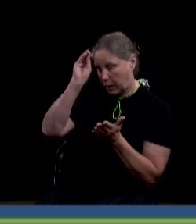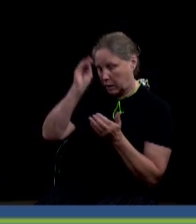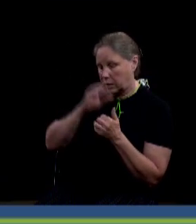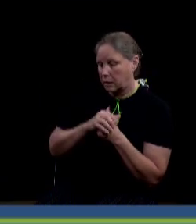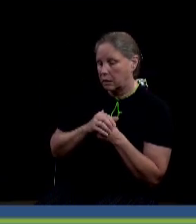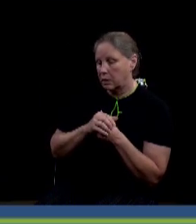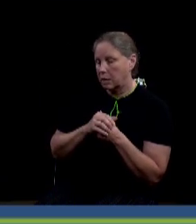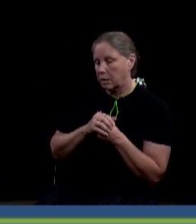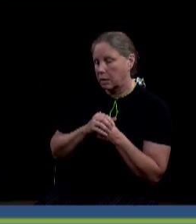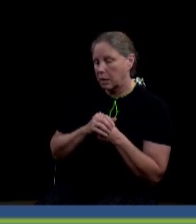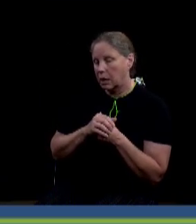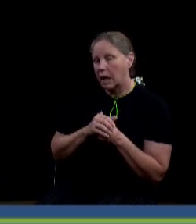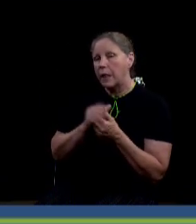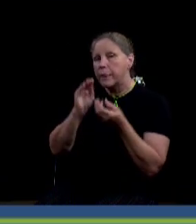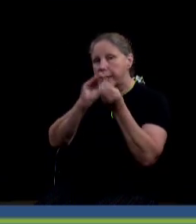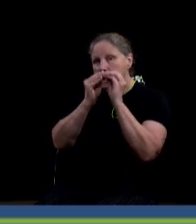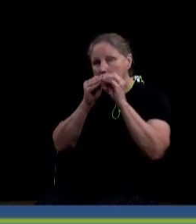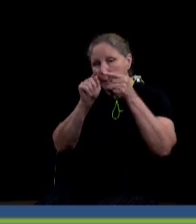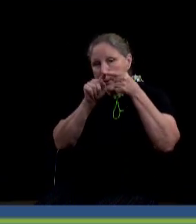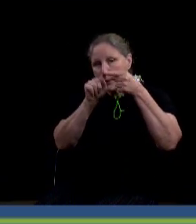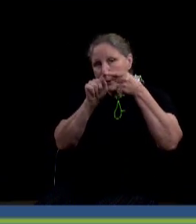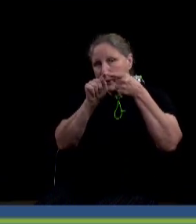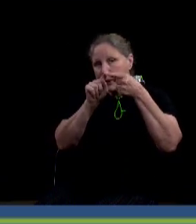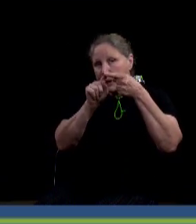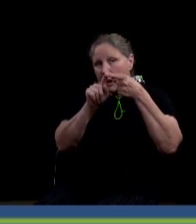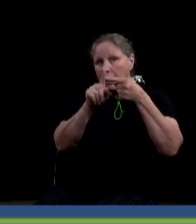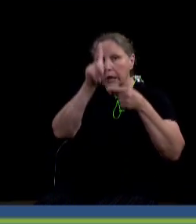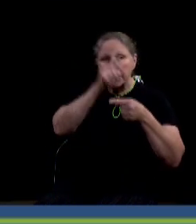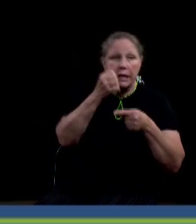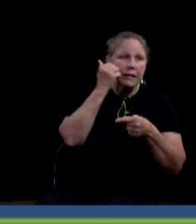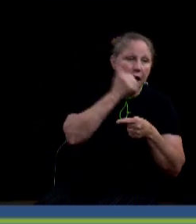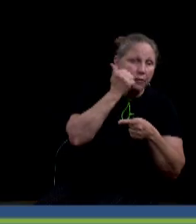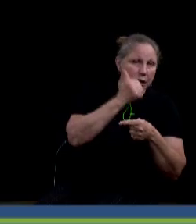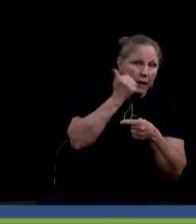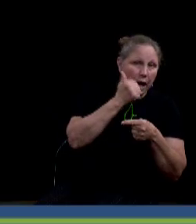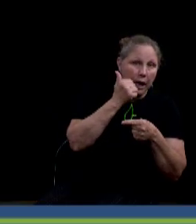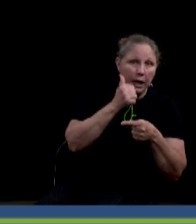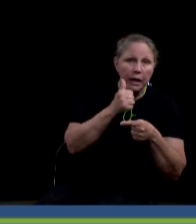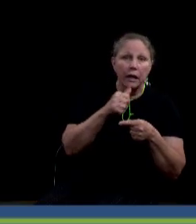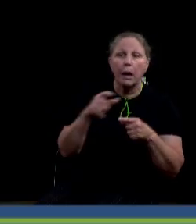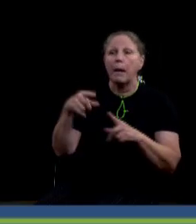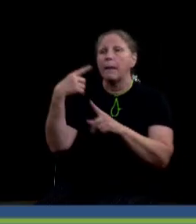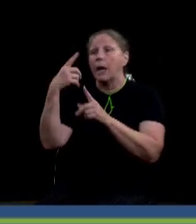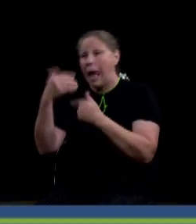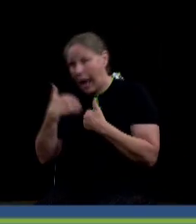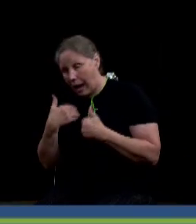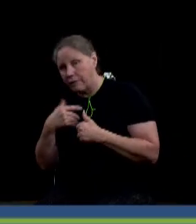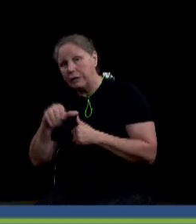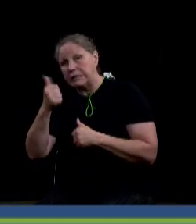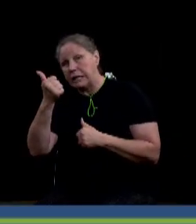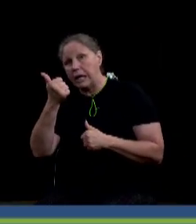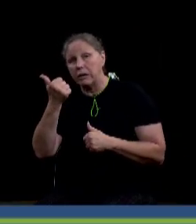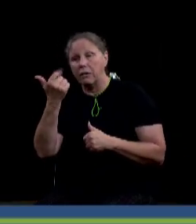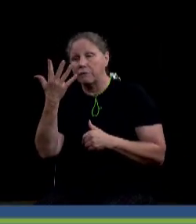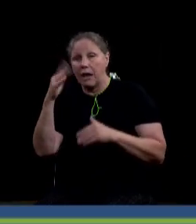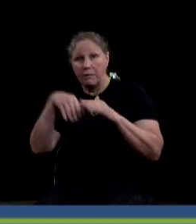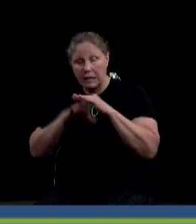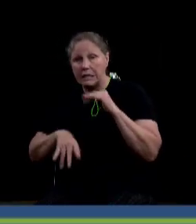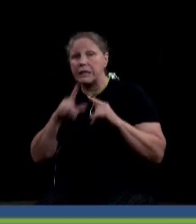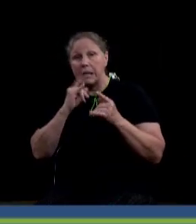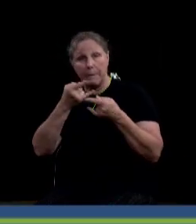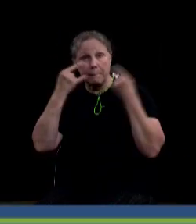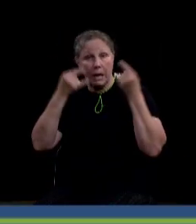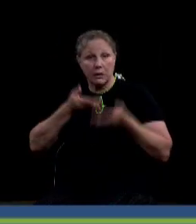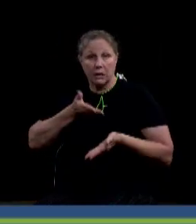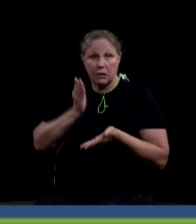tests per day? Is it 10 or less, 5 or less, where we can say, okay, maybe we can lift the mask order?